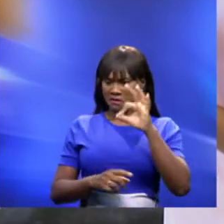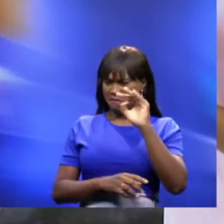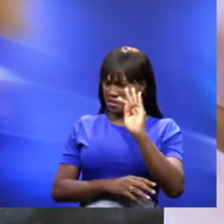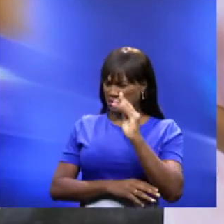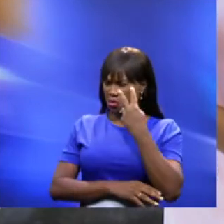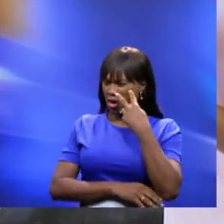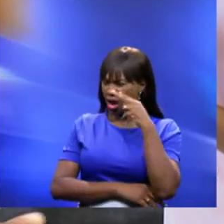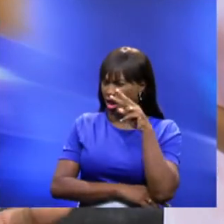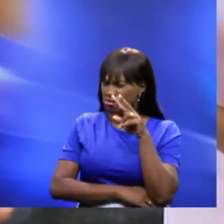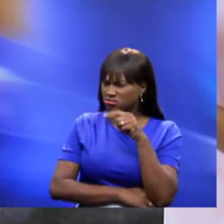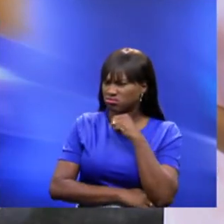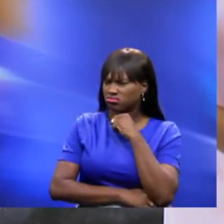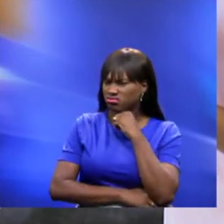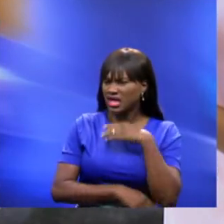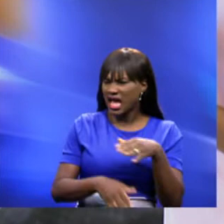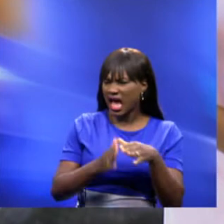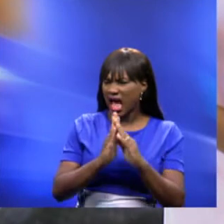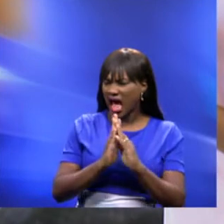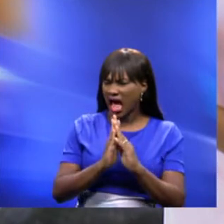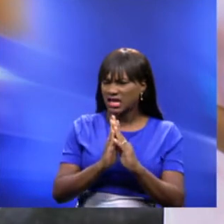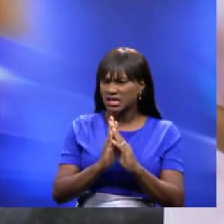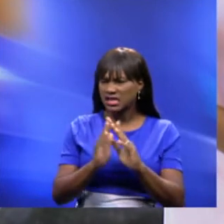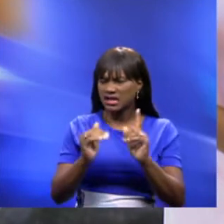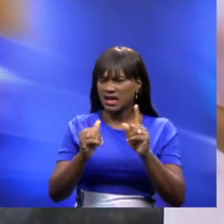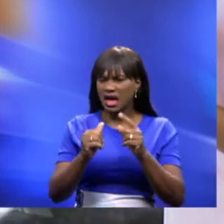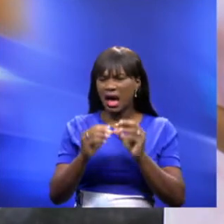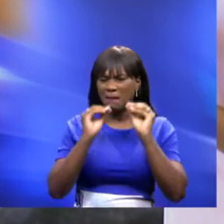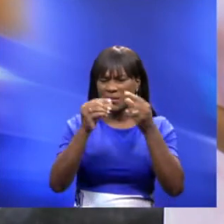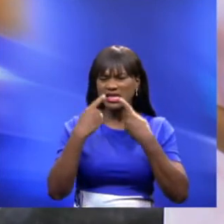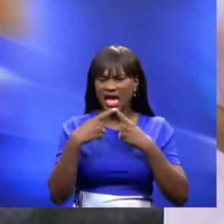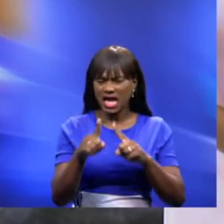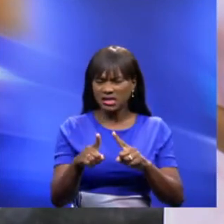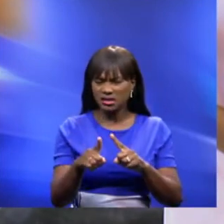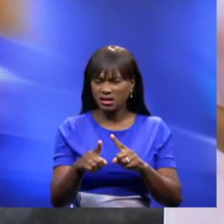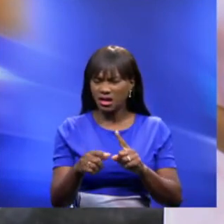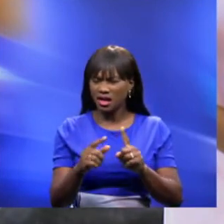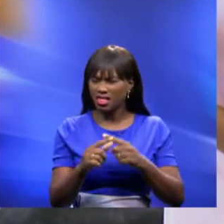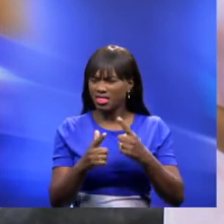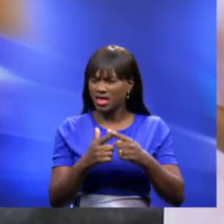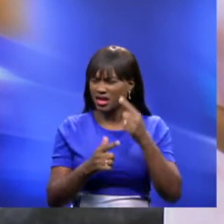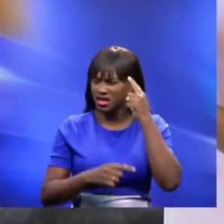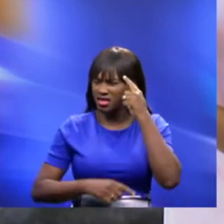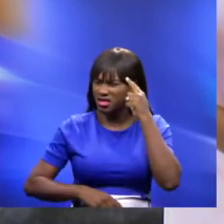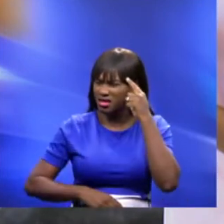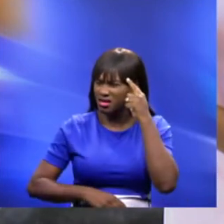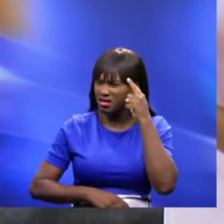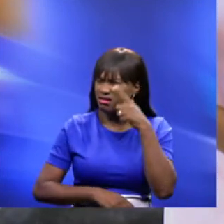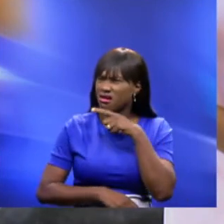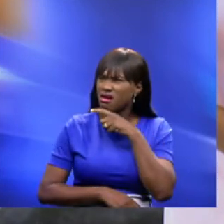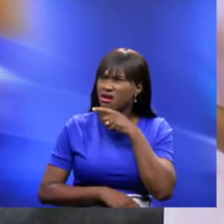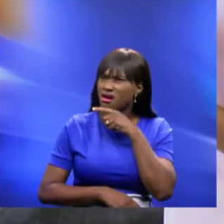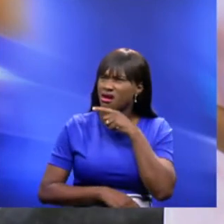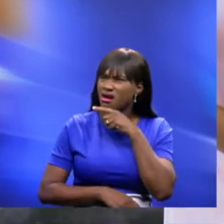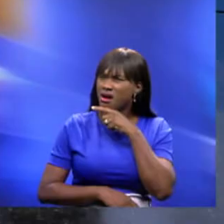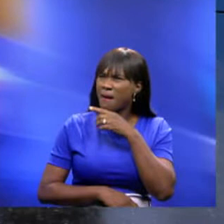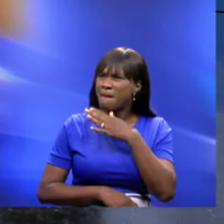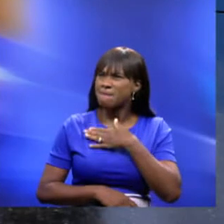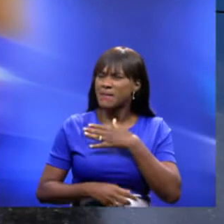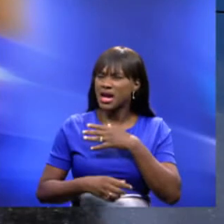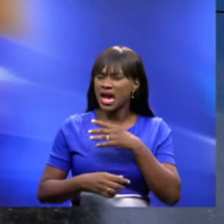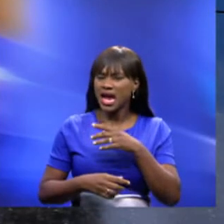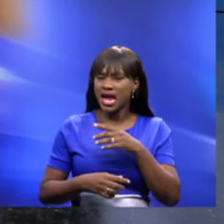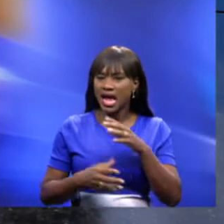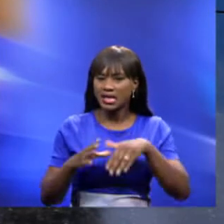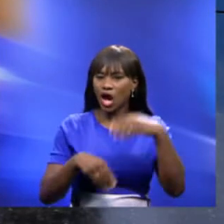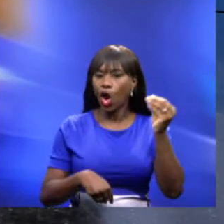through that, and they ask the first car. So I put the answer. I said, but wait, but that's a security question. Delete the answer,